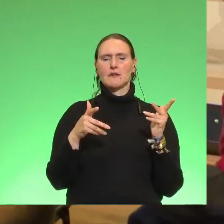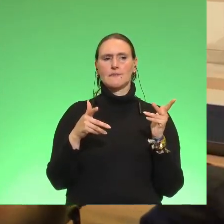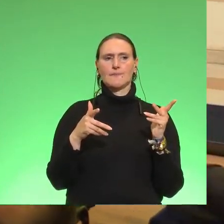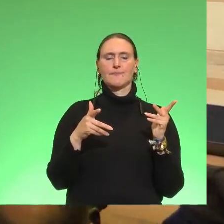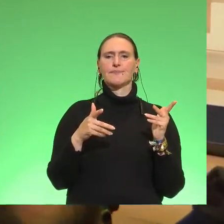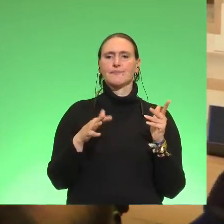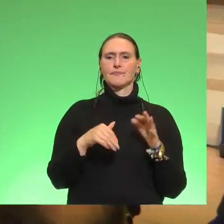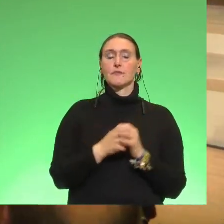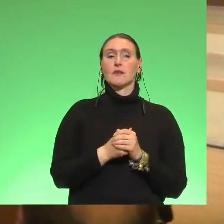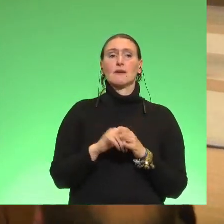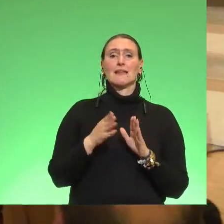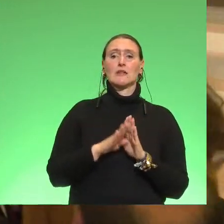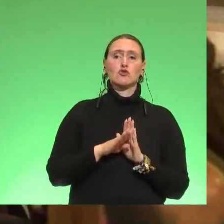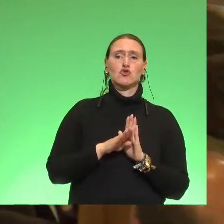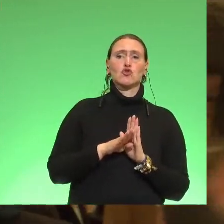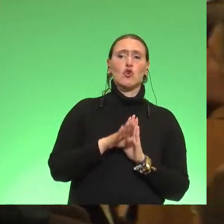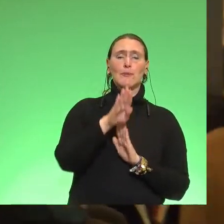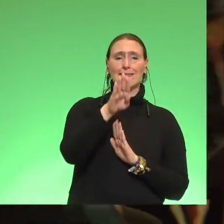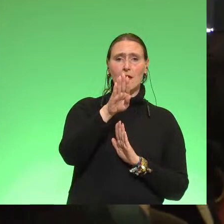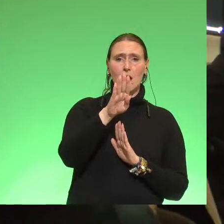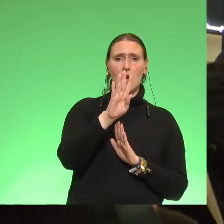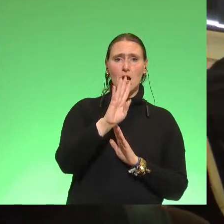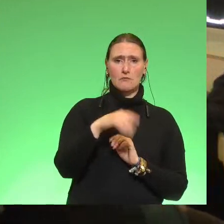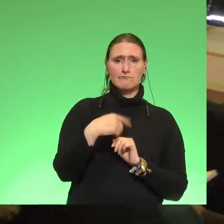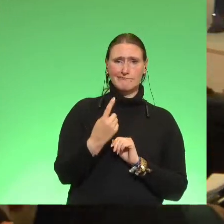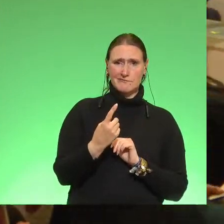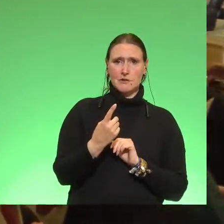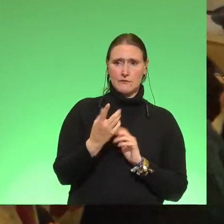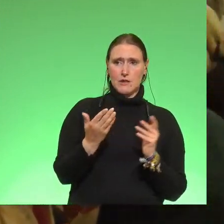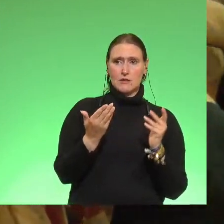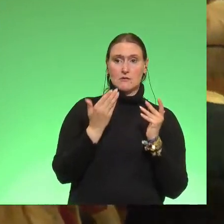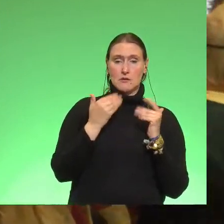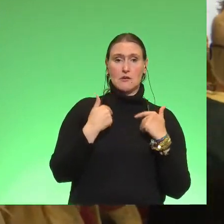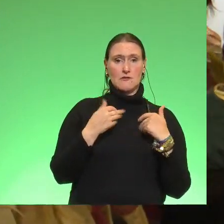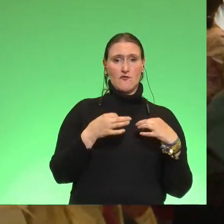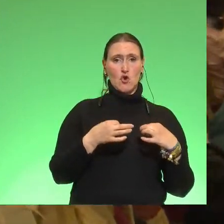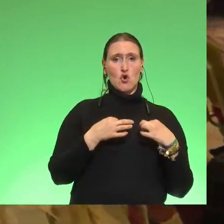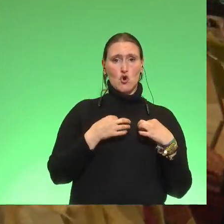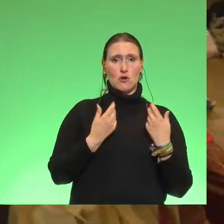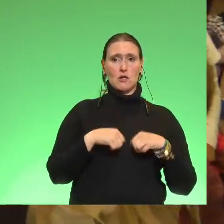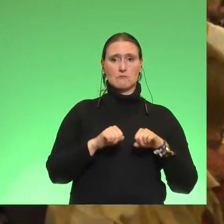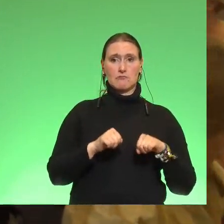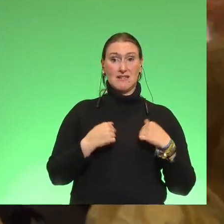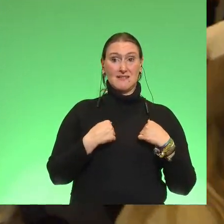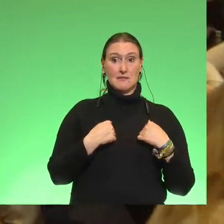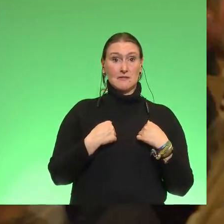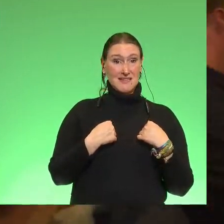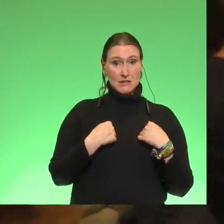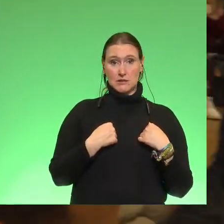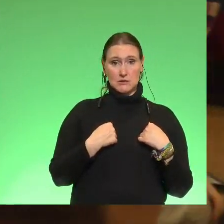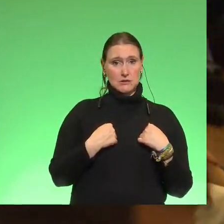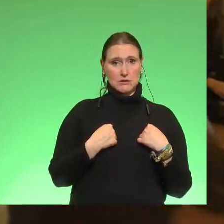did documenta. When documenta came to us, we didn't see it as an opportunity because we are not opportunists. So.